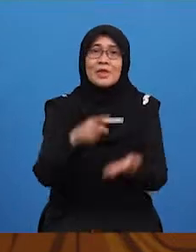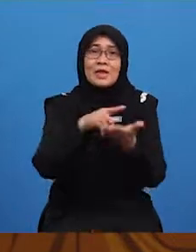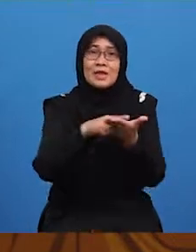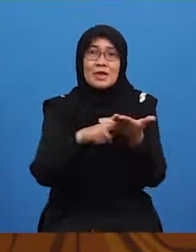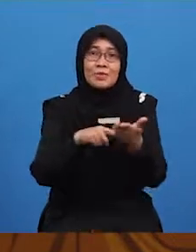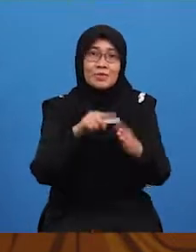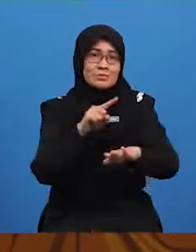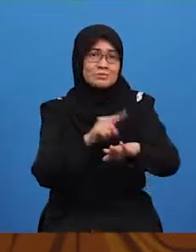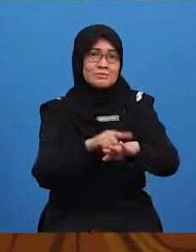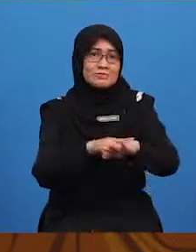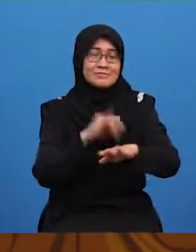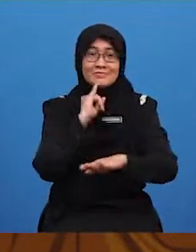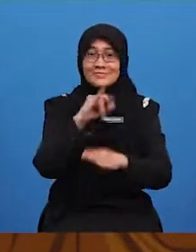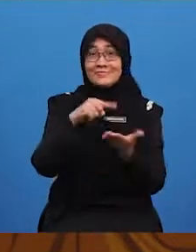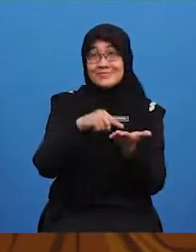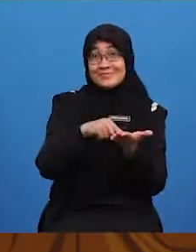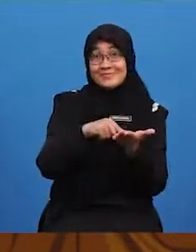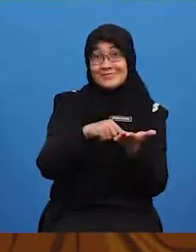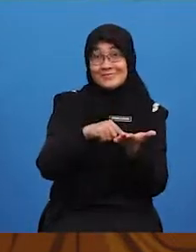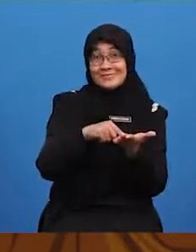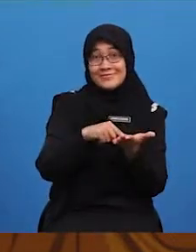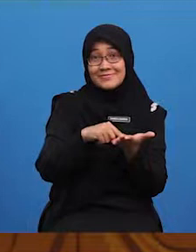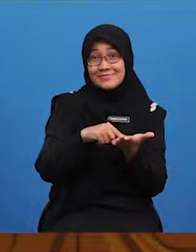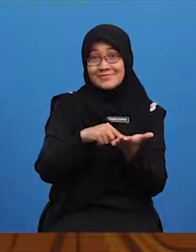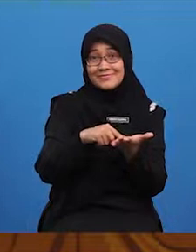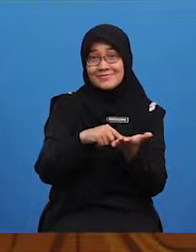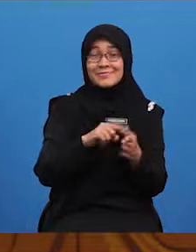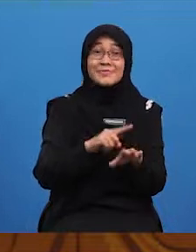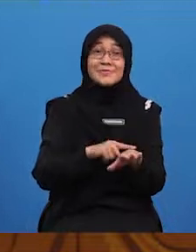What time is it? Is it